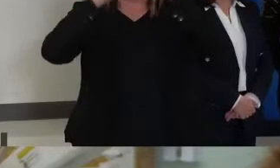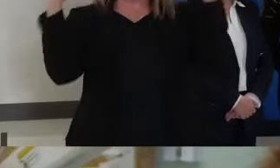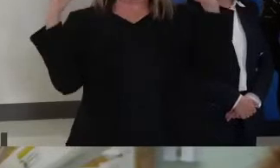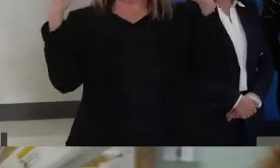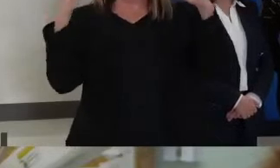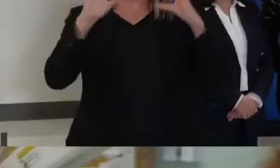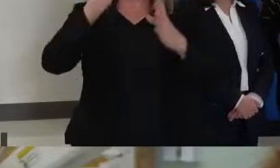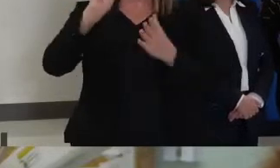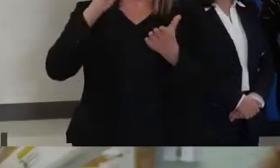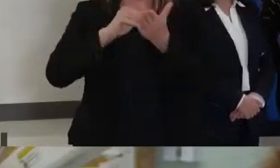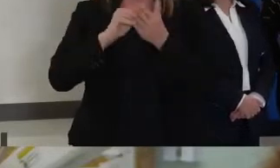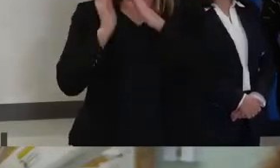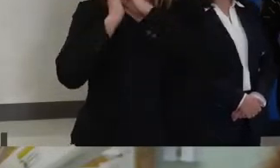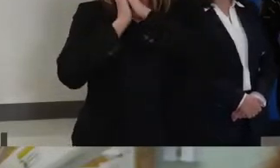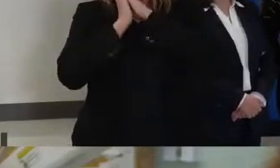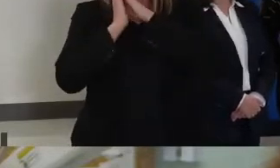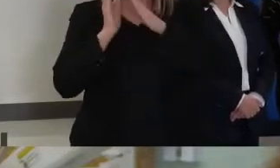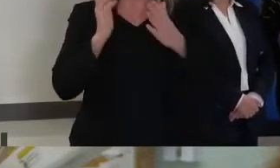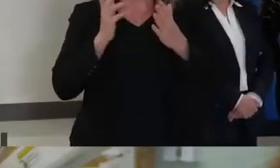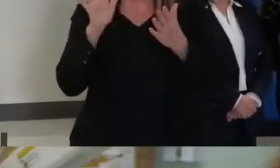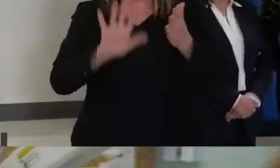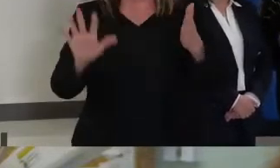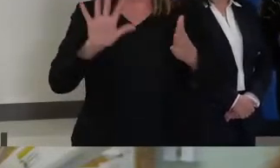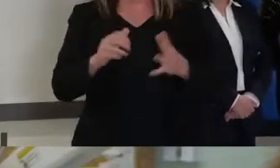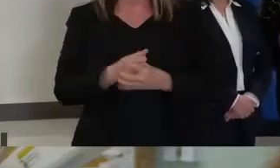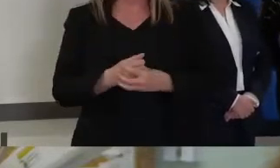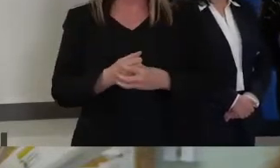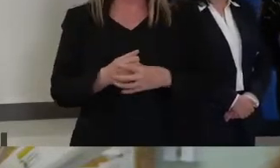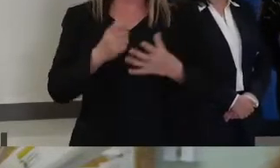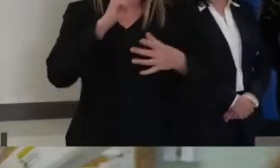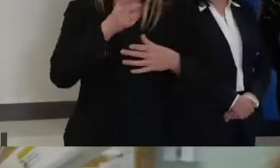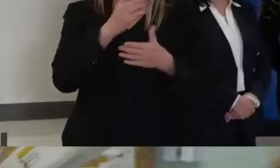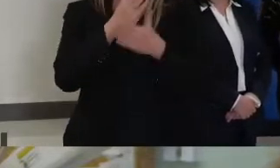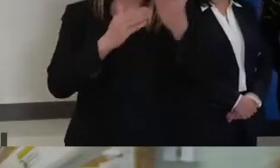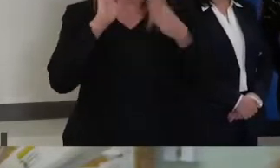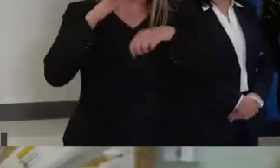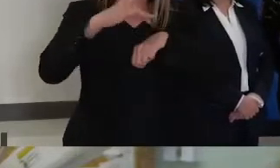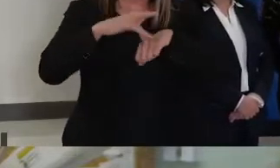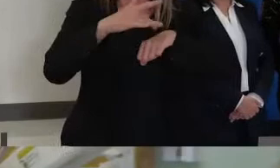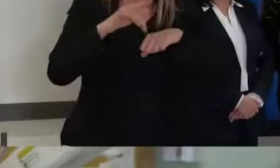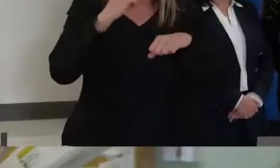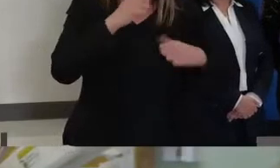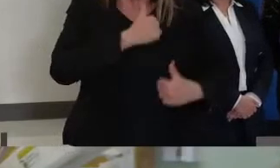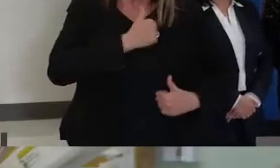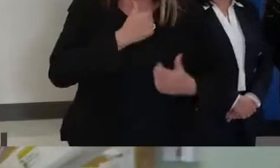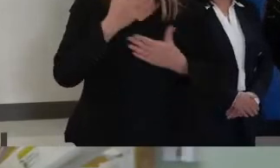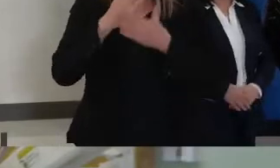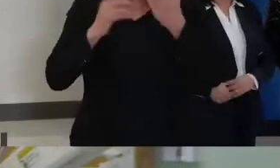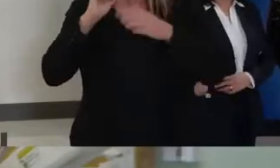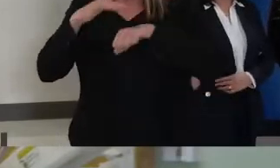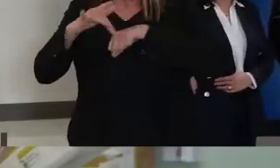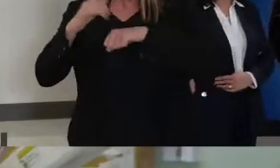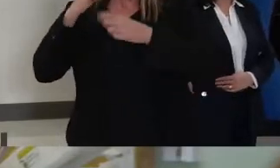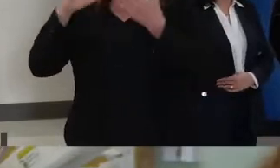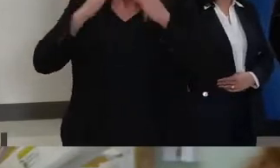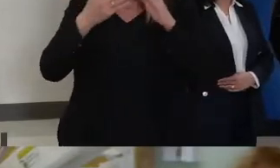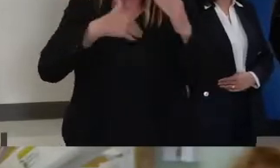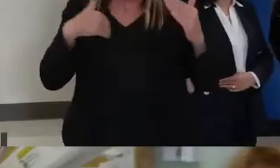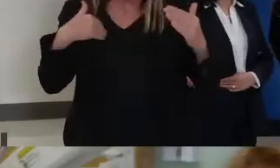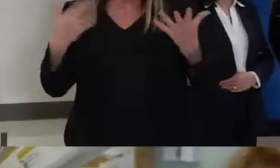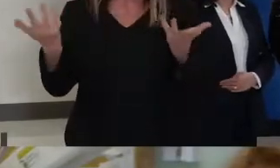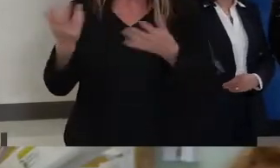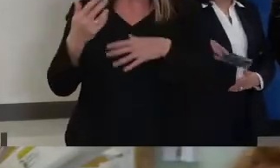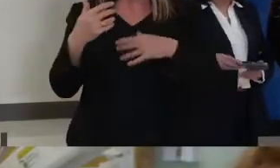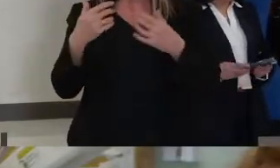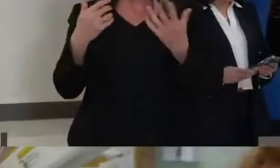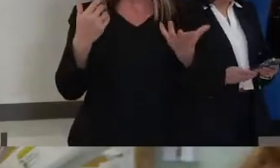these 6,000 beds roughly that have been missing. Sure, some are going to be available to veterans, some are going to be available to community members surrounding